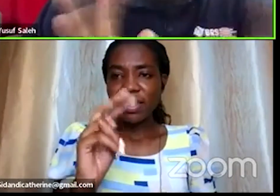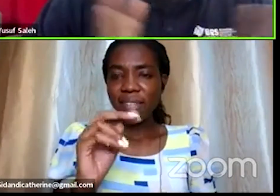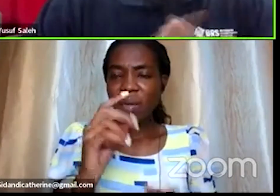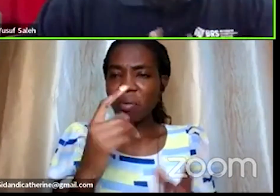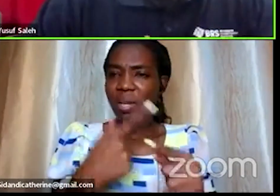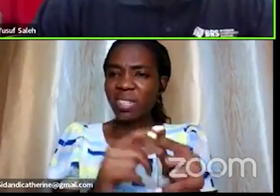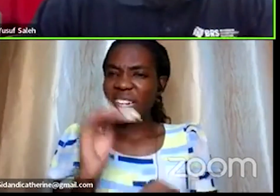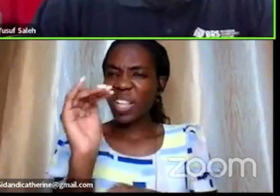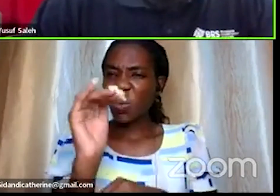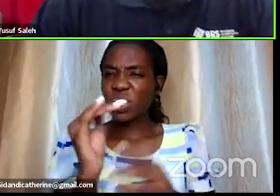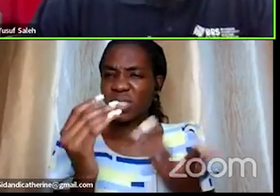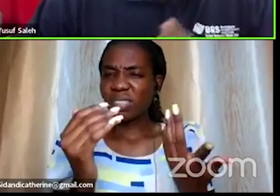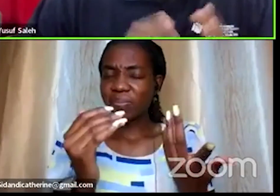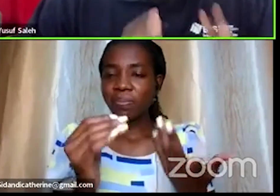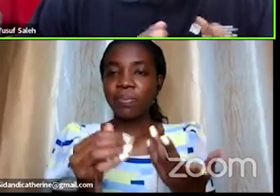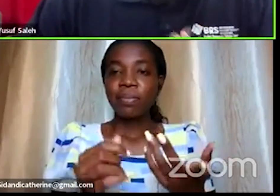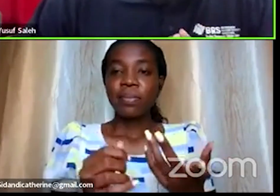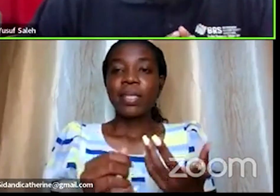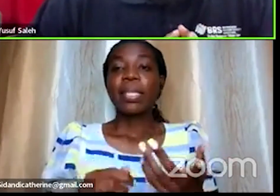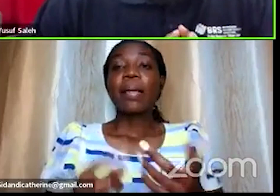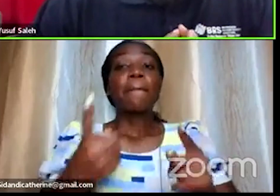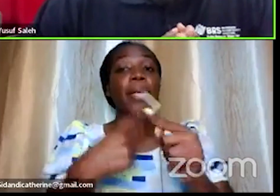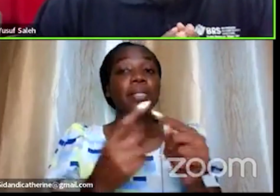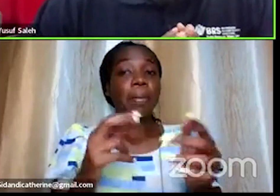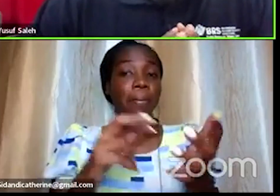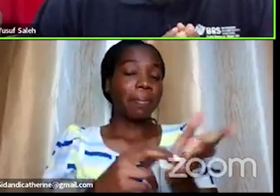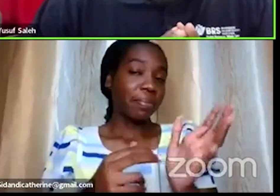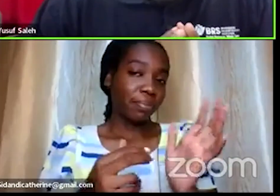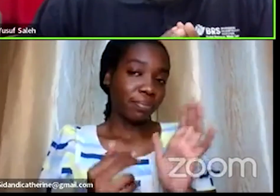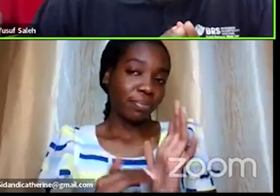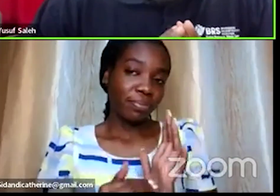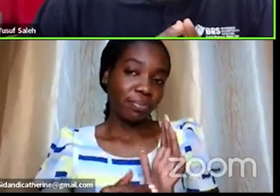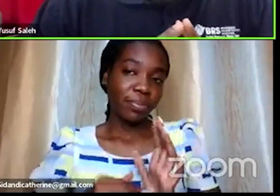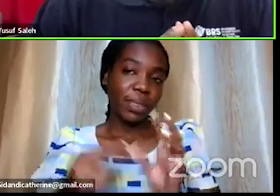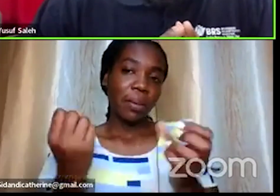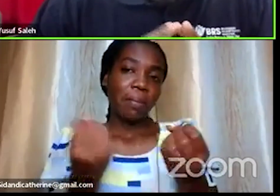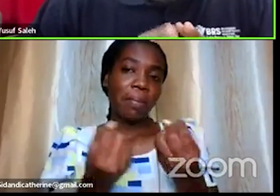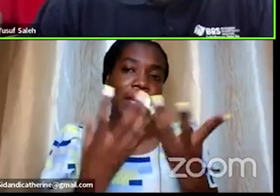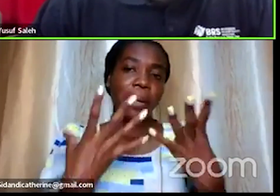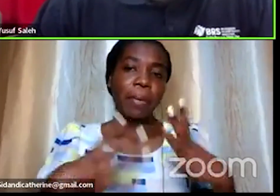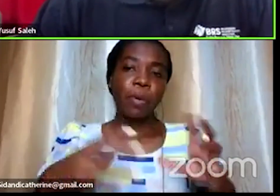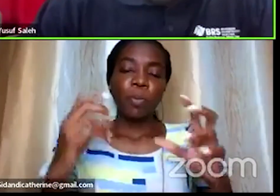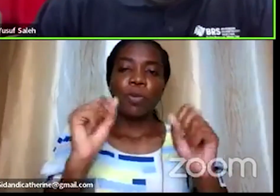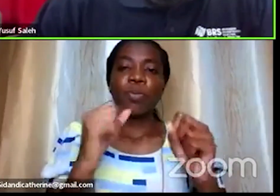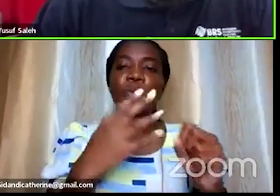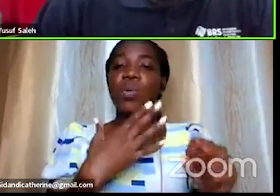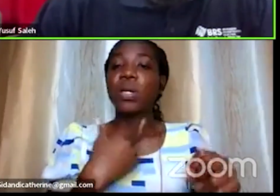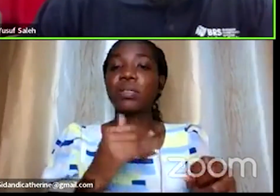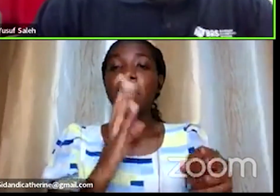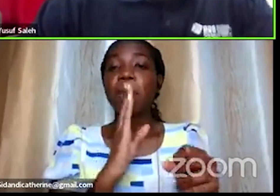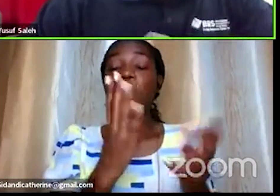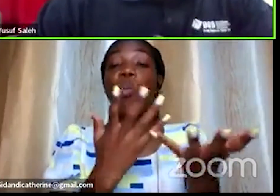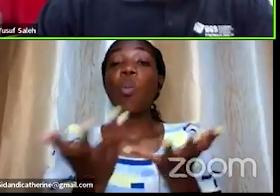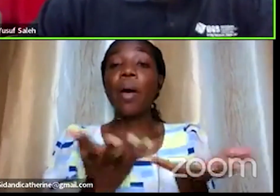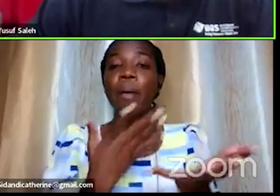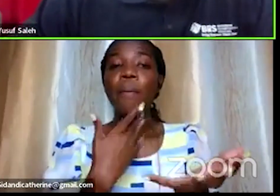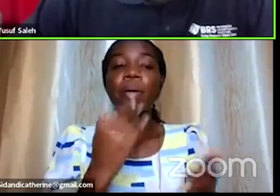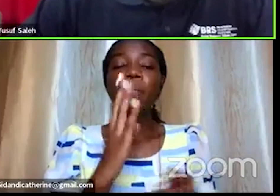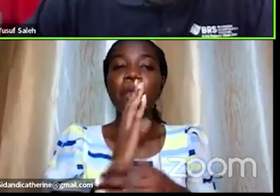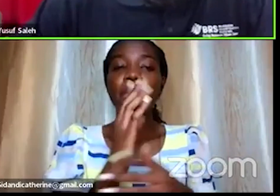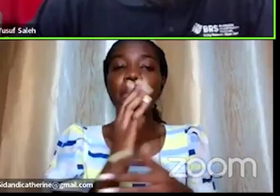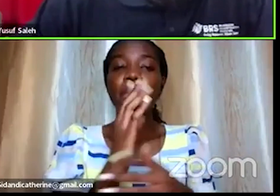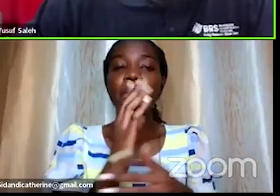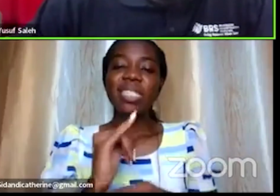that. I mean, many people would want to be where they think they should be. But